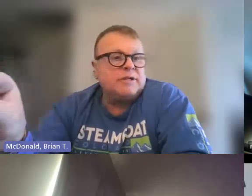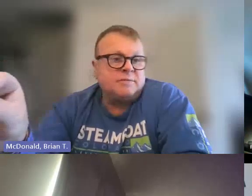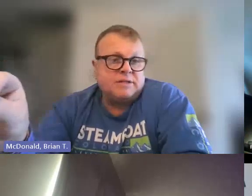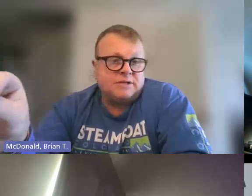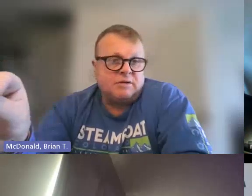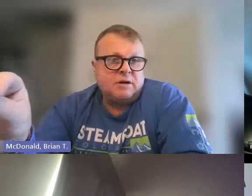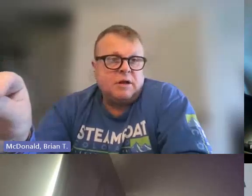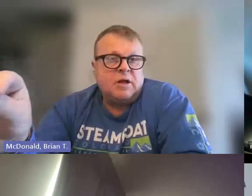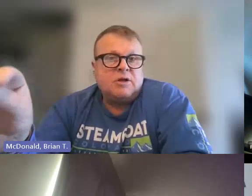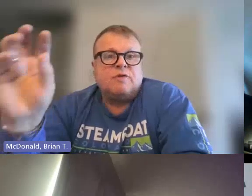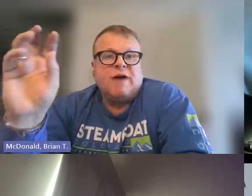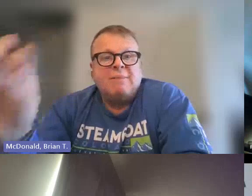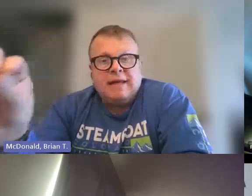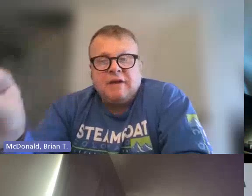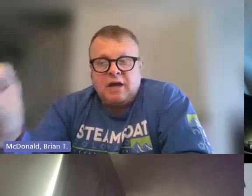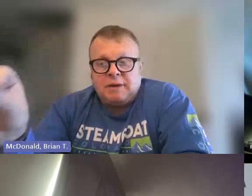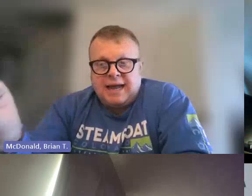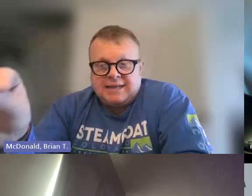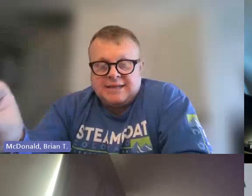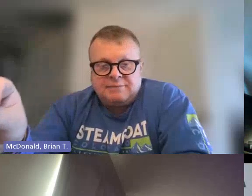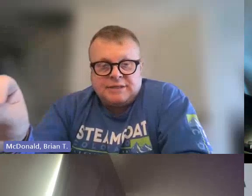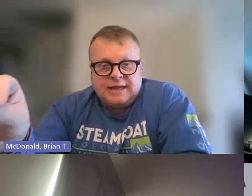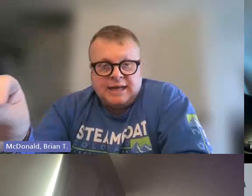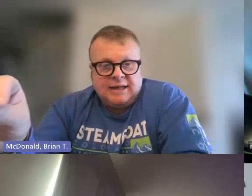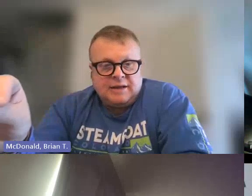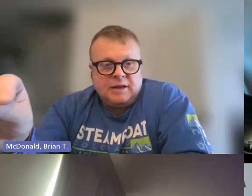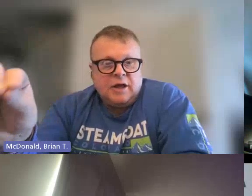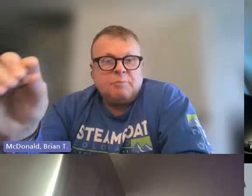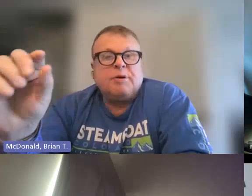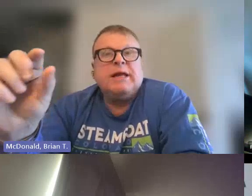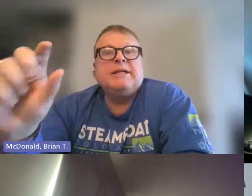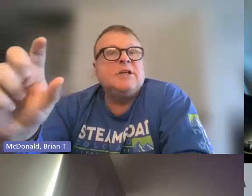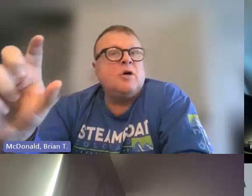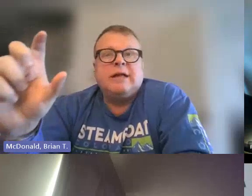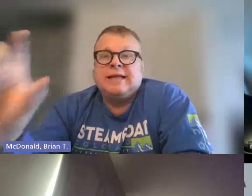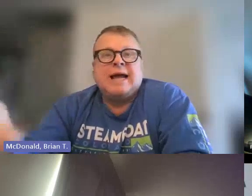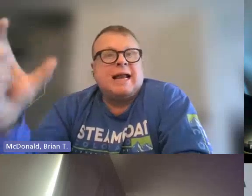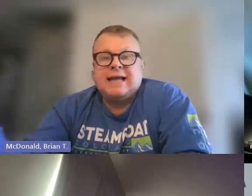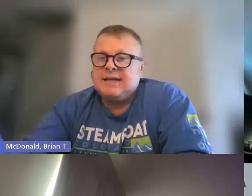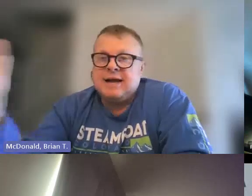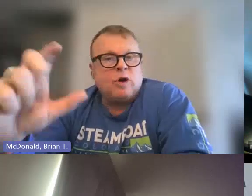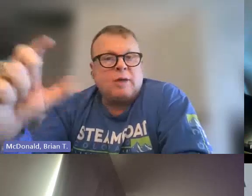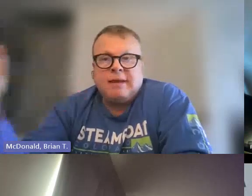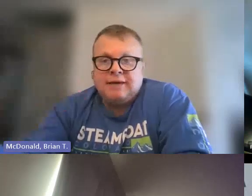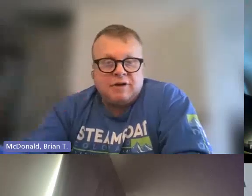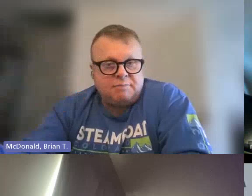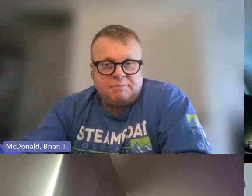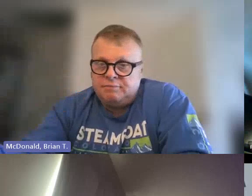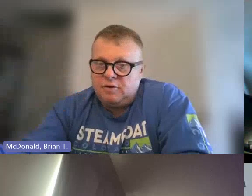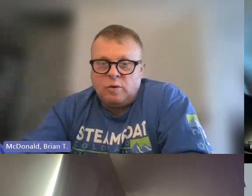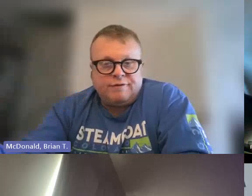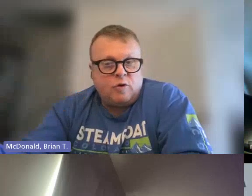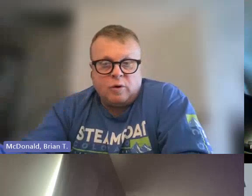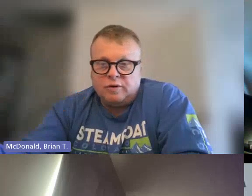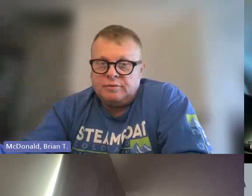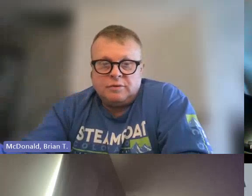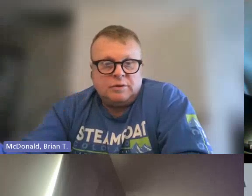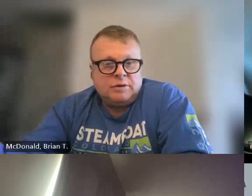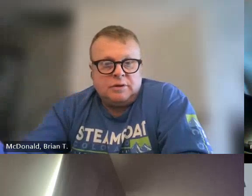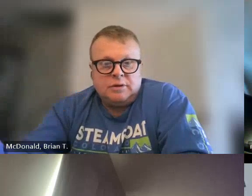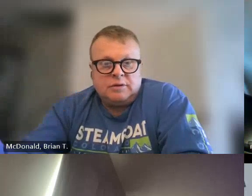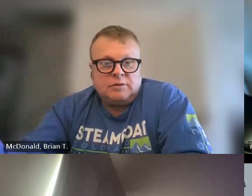get through this semester. So if I'm giving up class time today, please know that class time will not be given up going